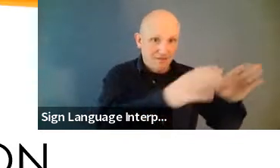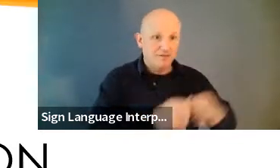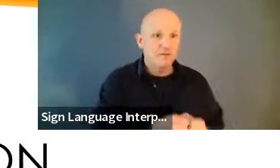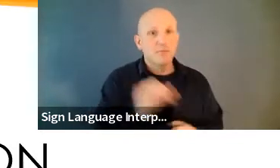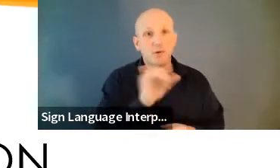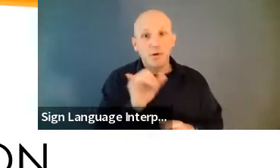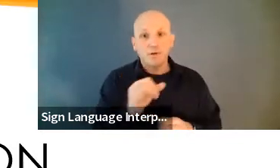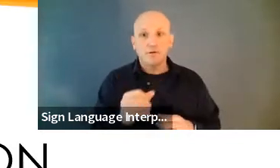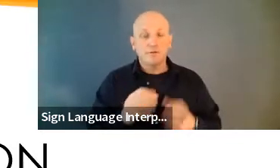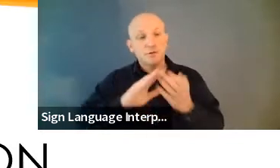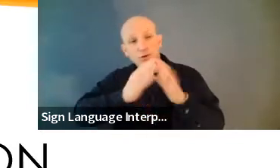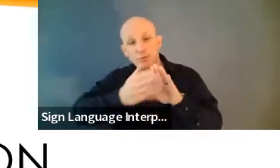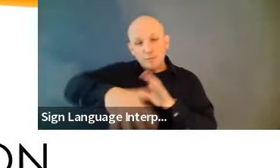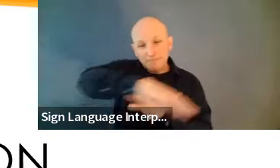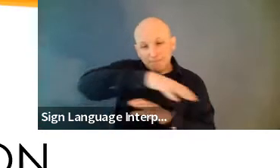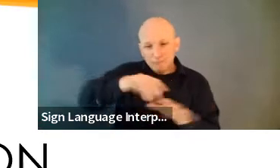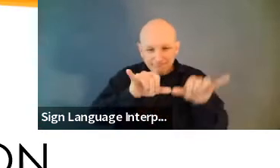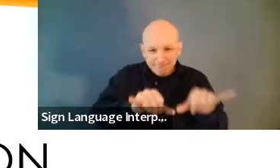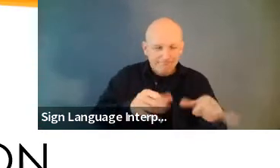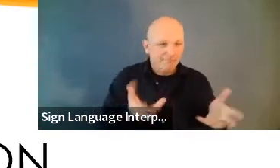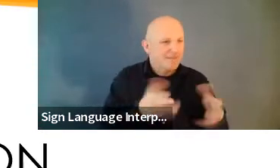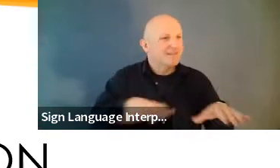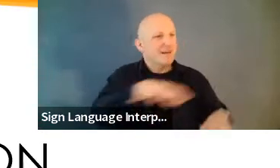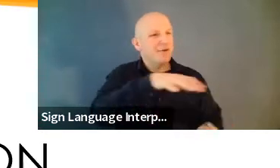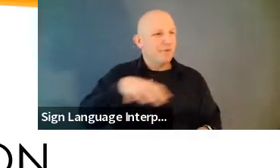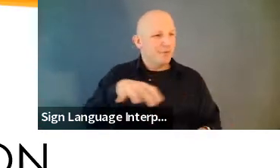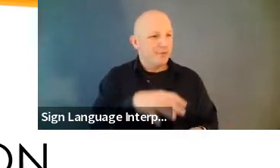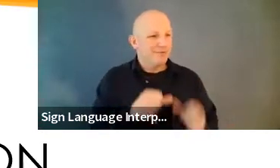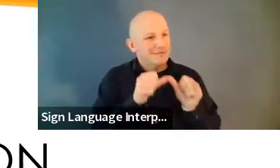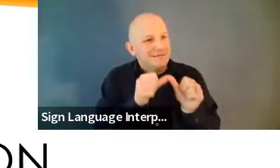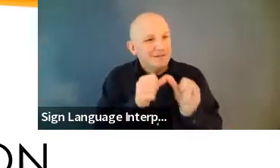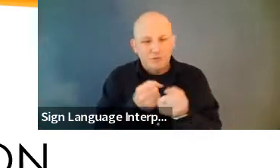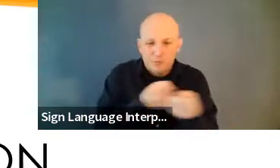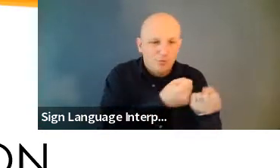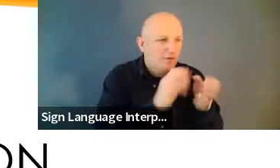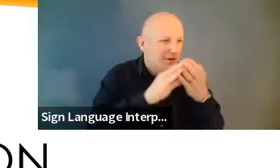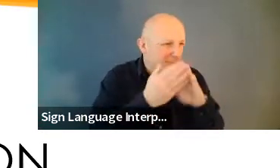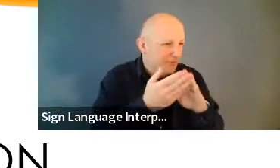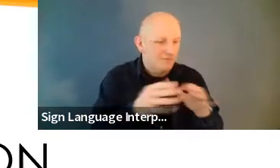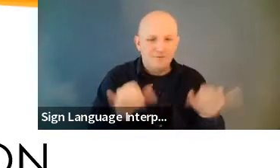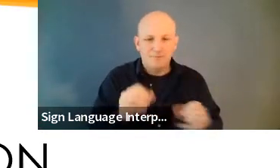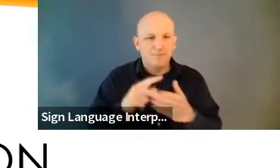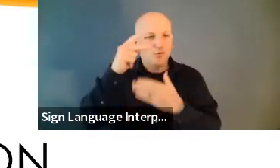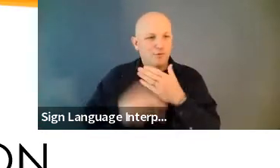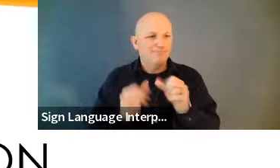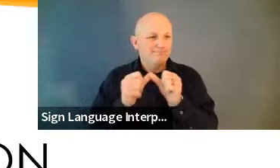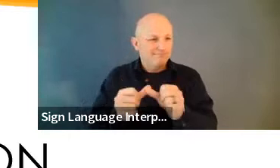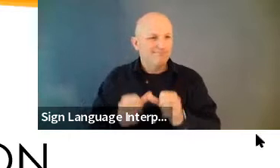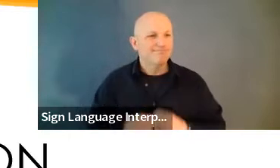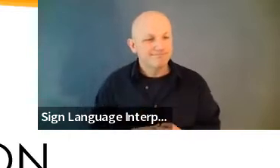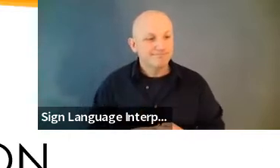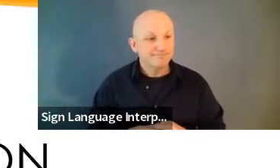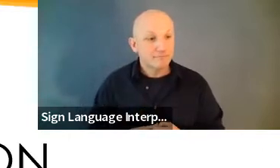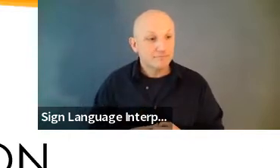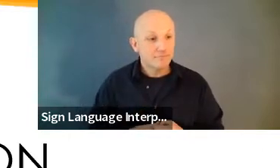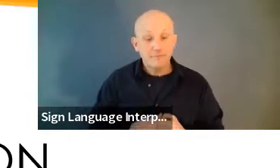and people who plan to stay here so that they can continue to be part of the same program if they want to. So our